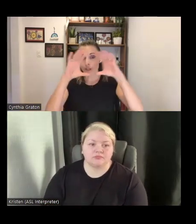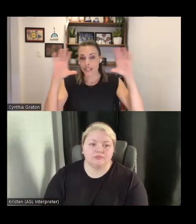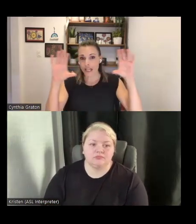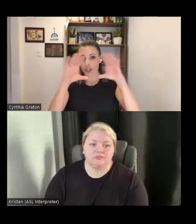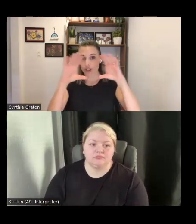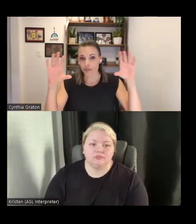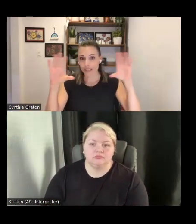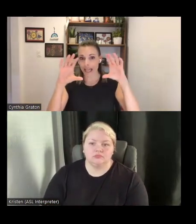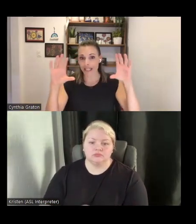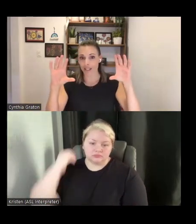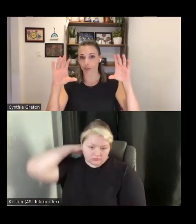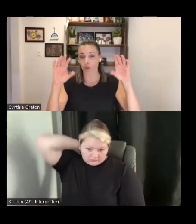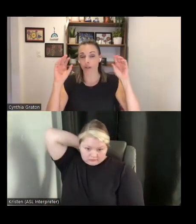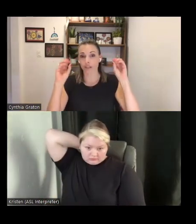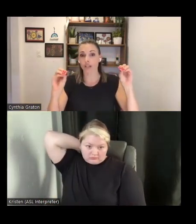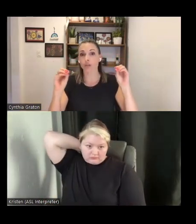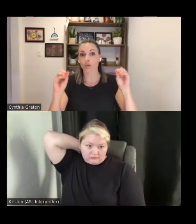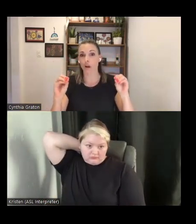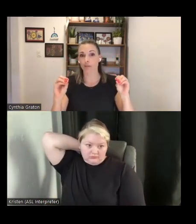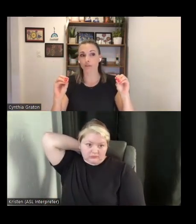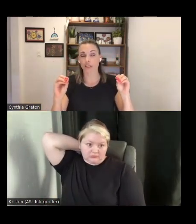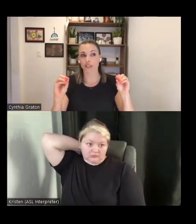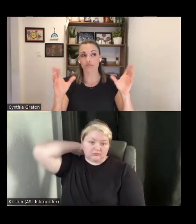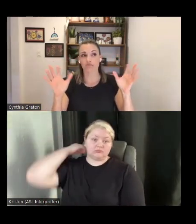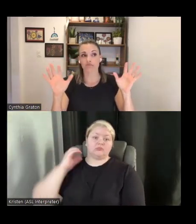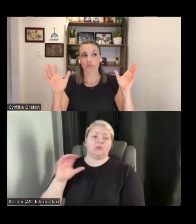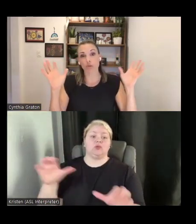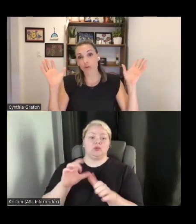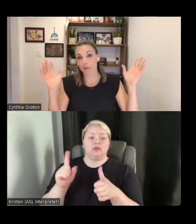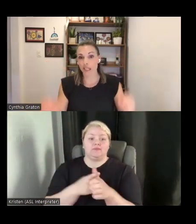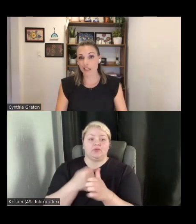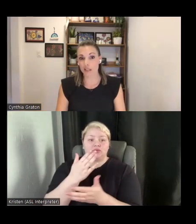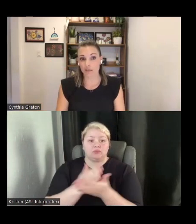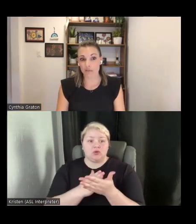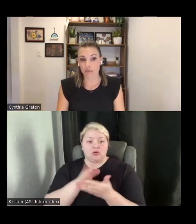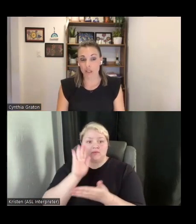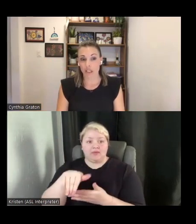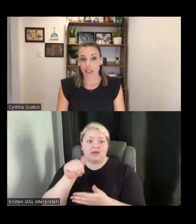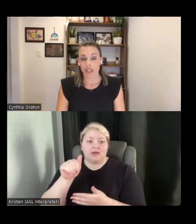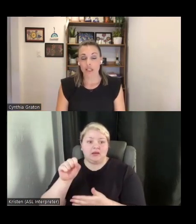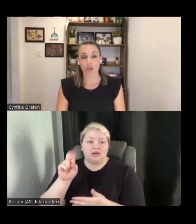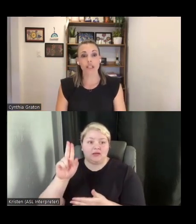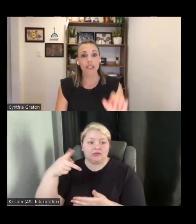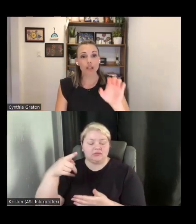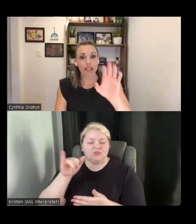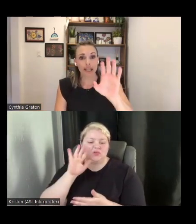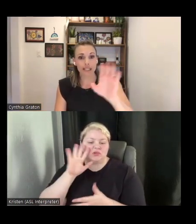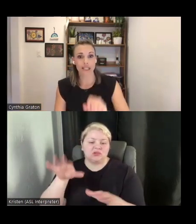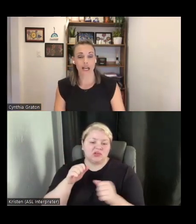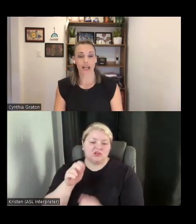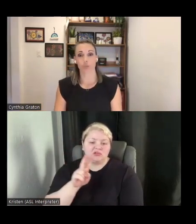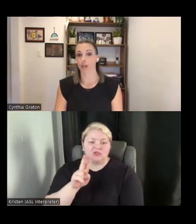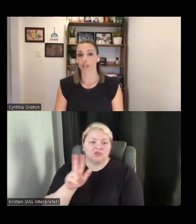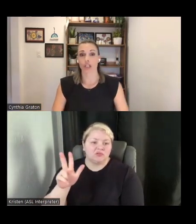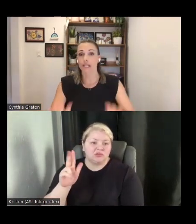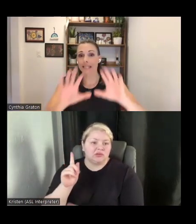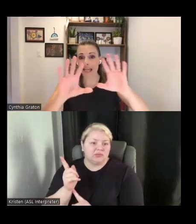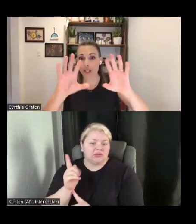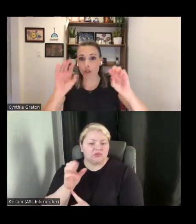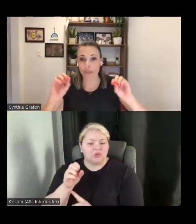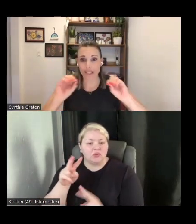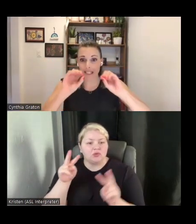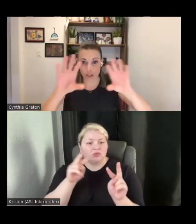Completing the first section of the ASIP will take you roughly 2-3 minutes. So take a look at this slide where